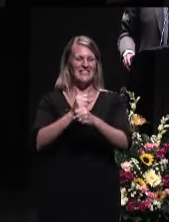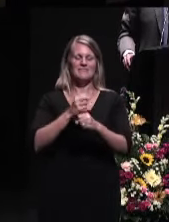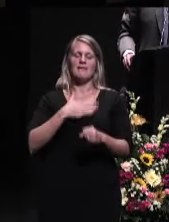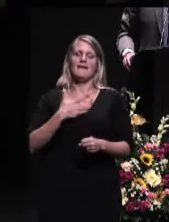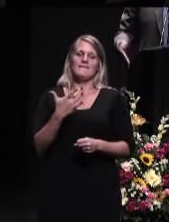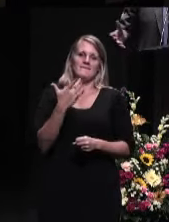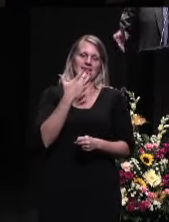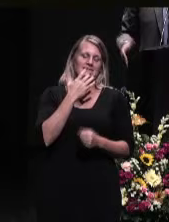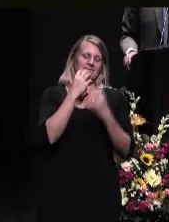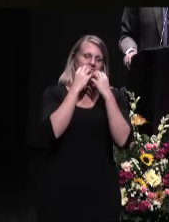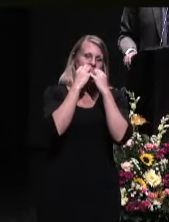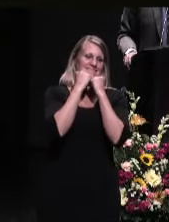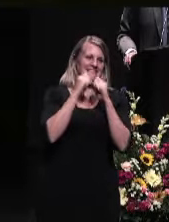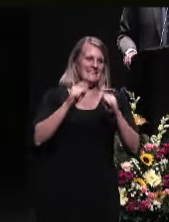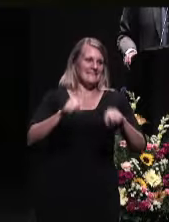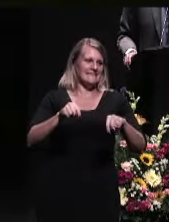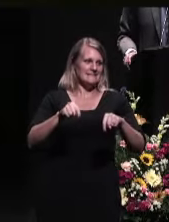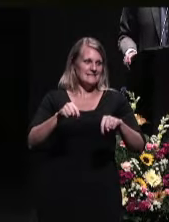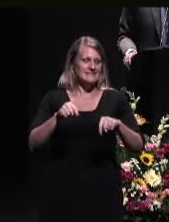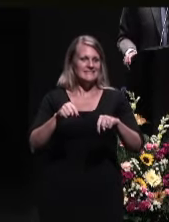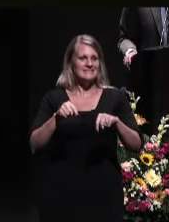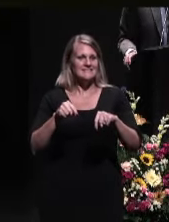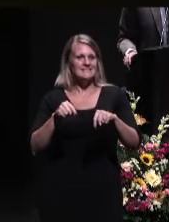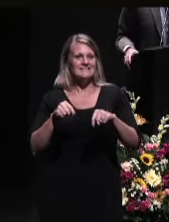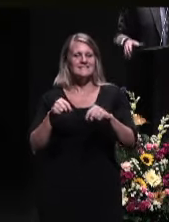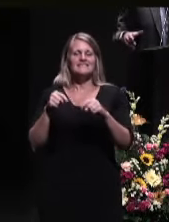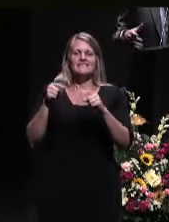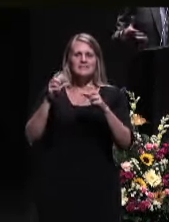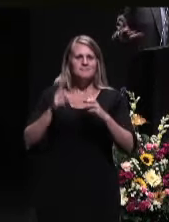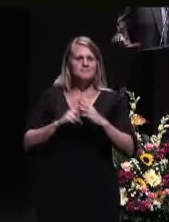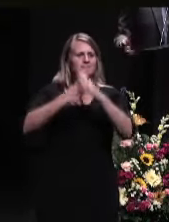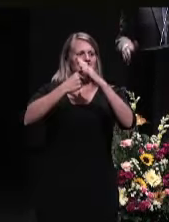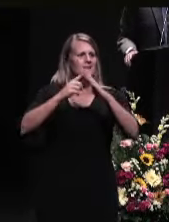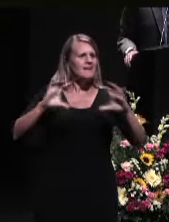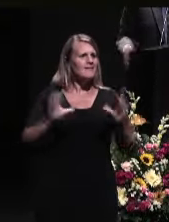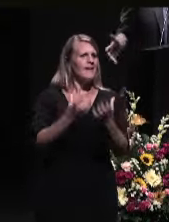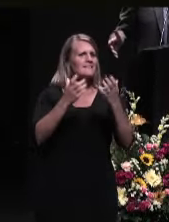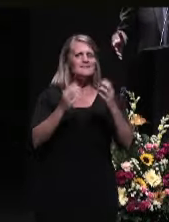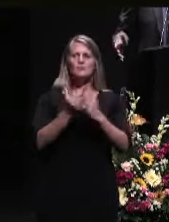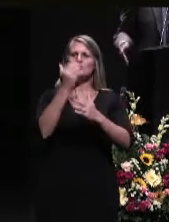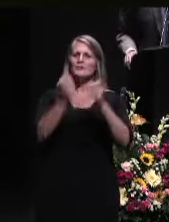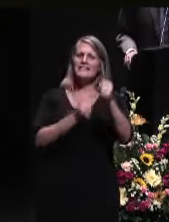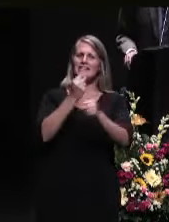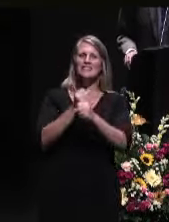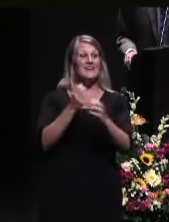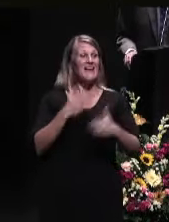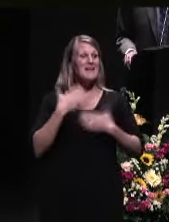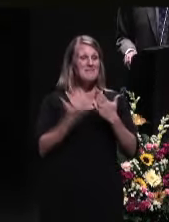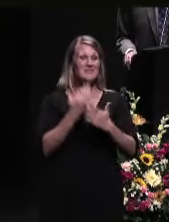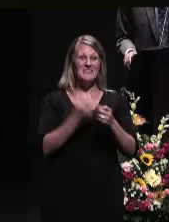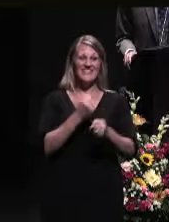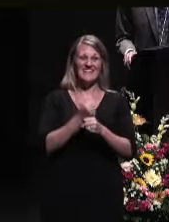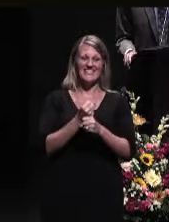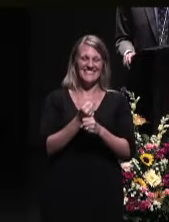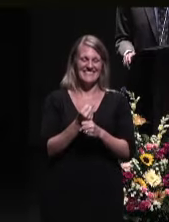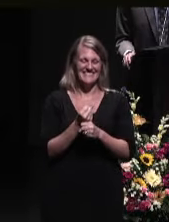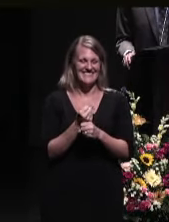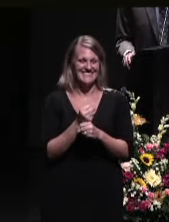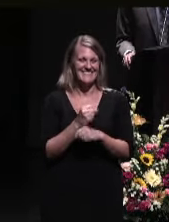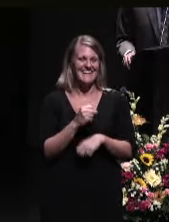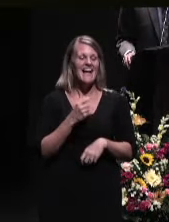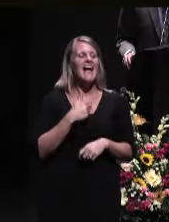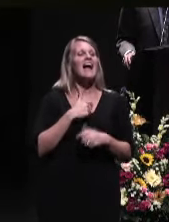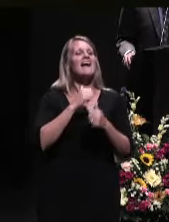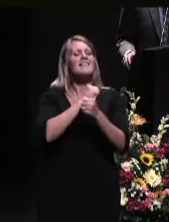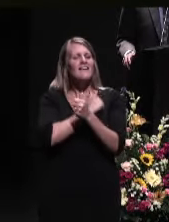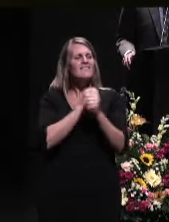It's the resumption of classes, and it's like a new year. So happy new year. I love having the students. I love having